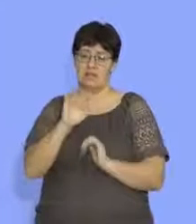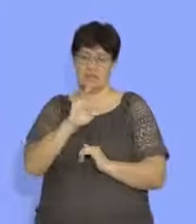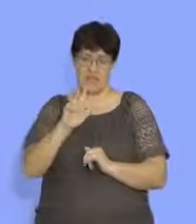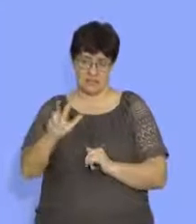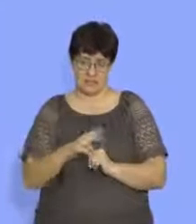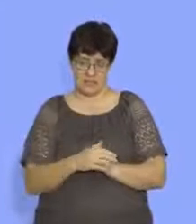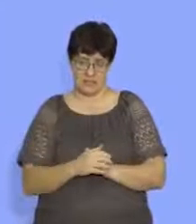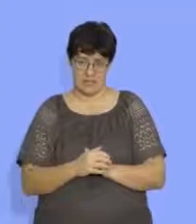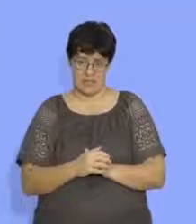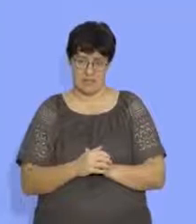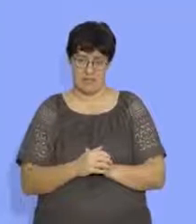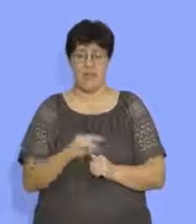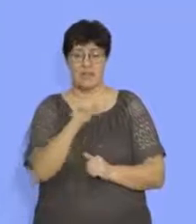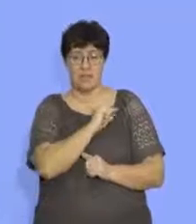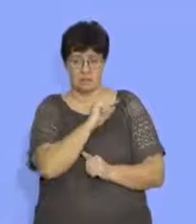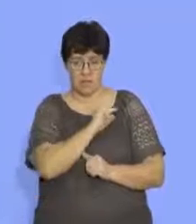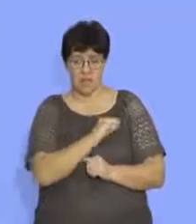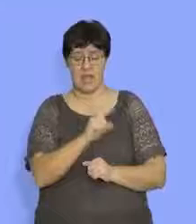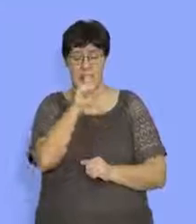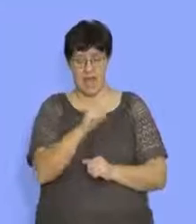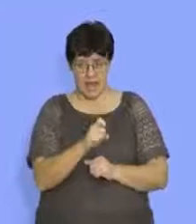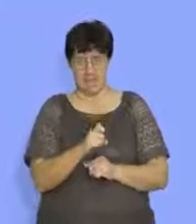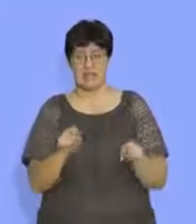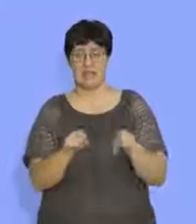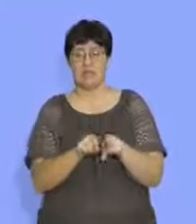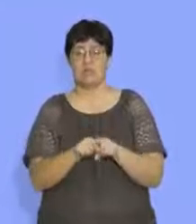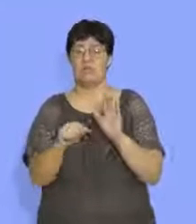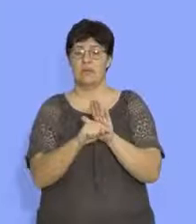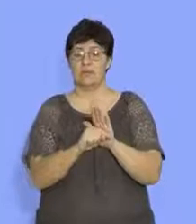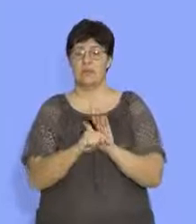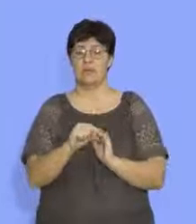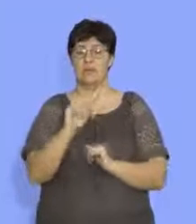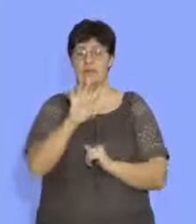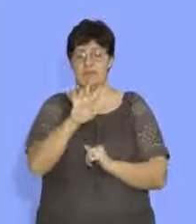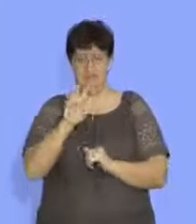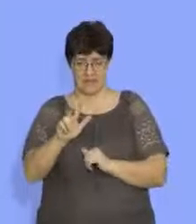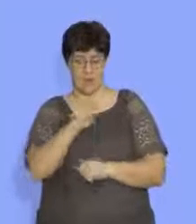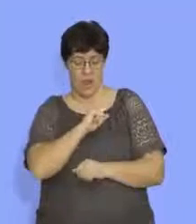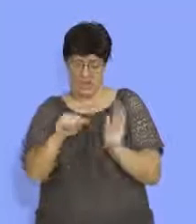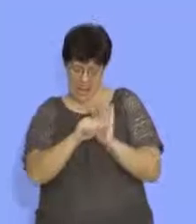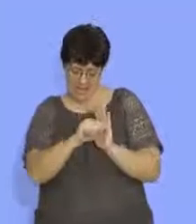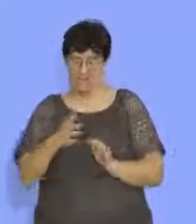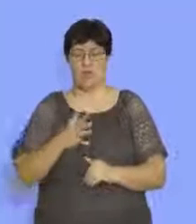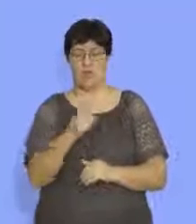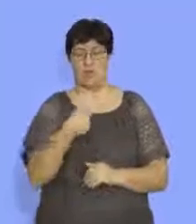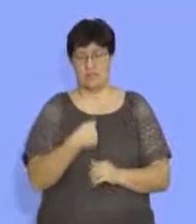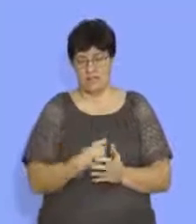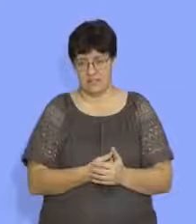58. It means, therefore, x is equals to negative 58. That's the answer that I